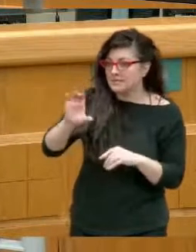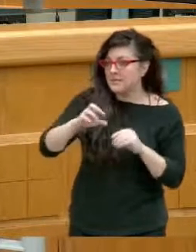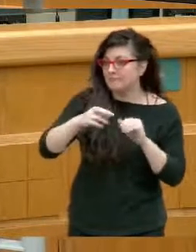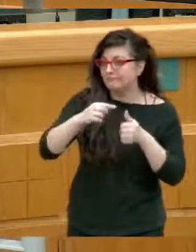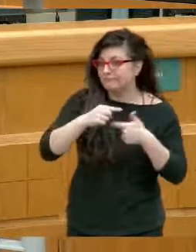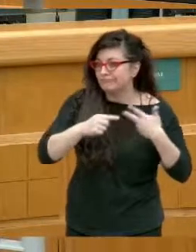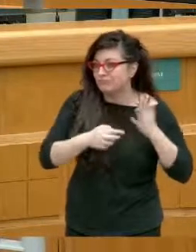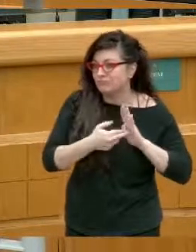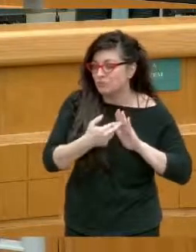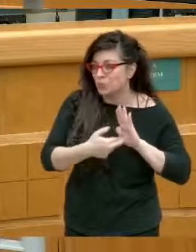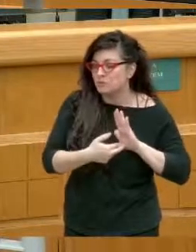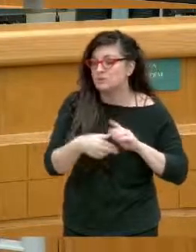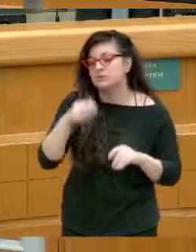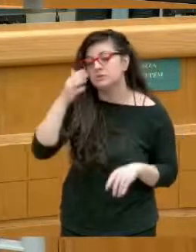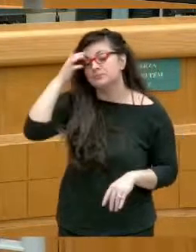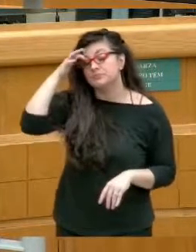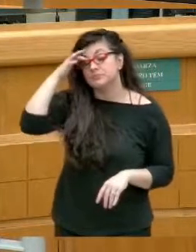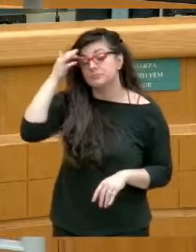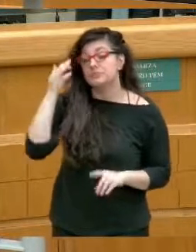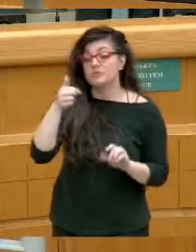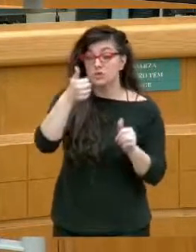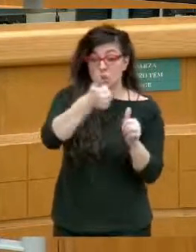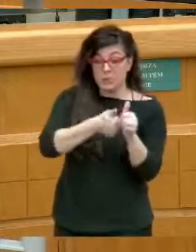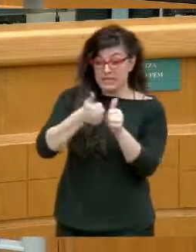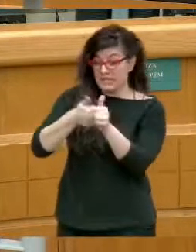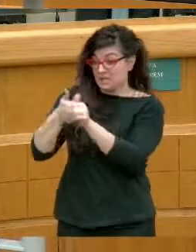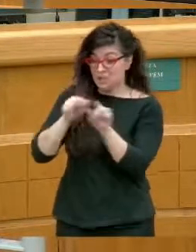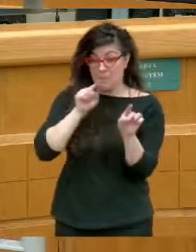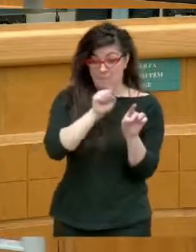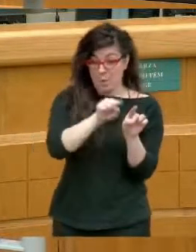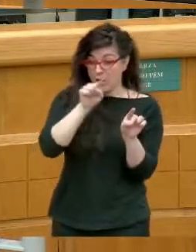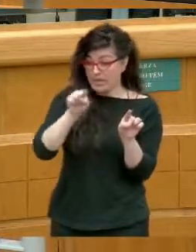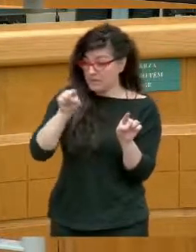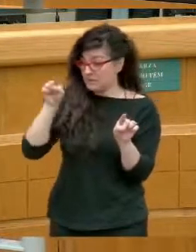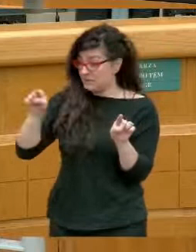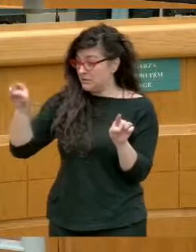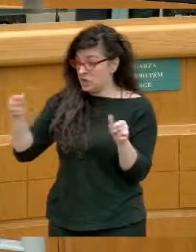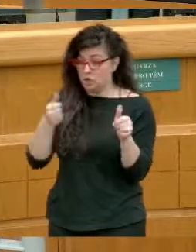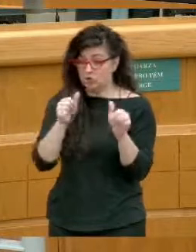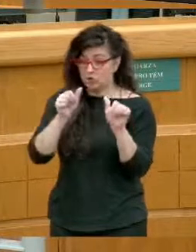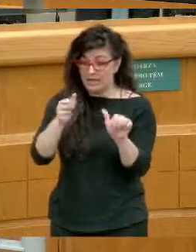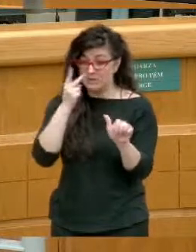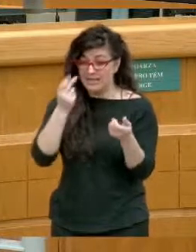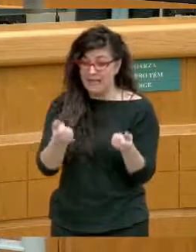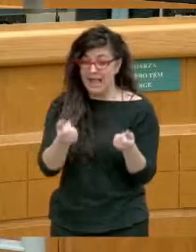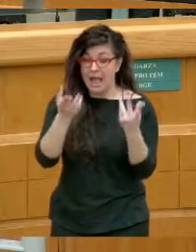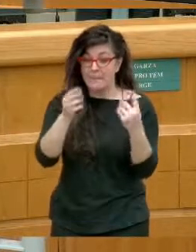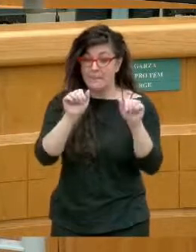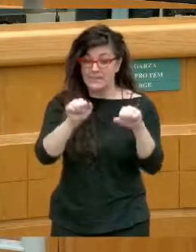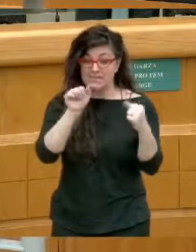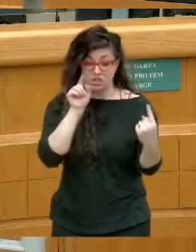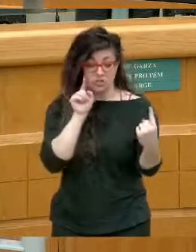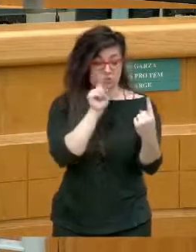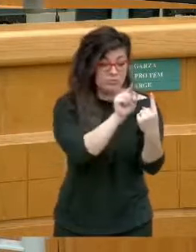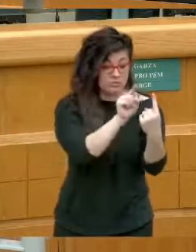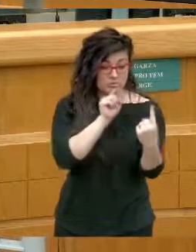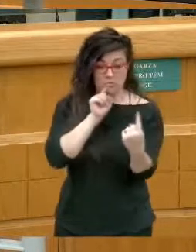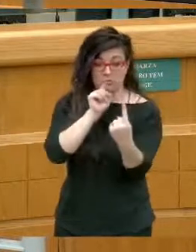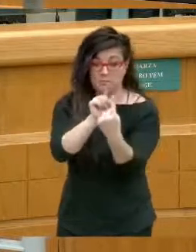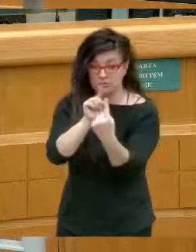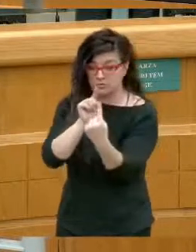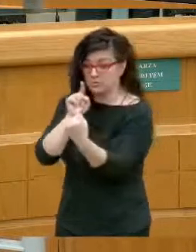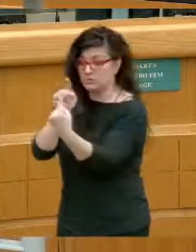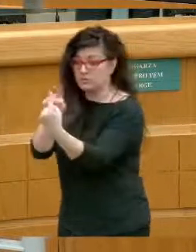estimating on average how many potential contacts are occurring between people, and it's scaled to what's normal